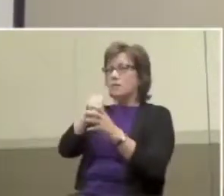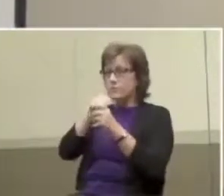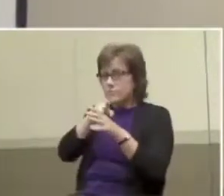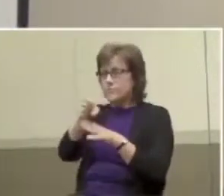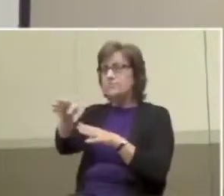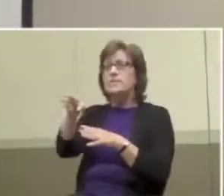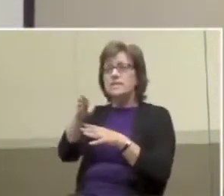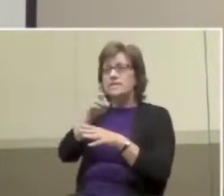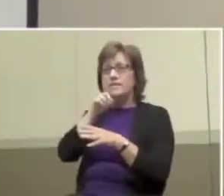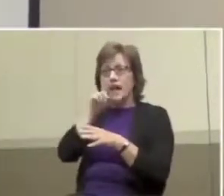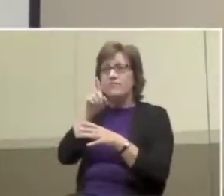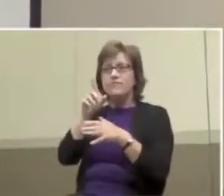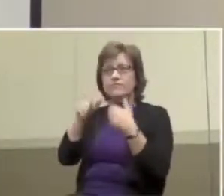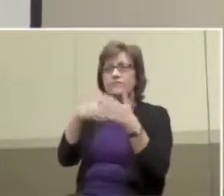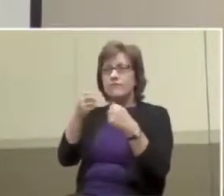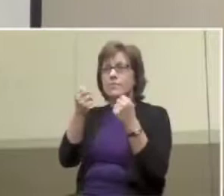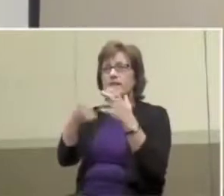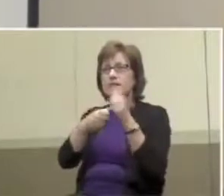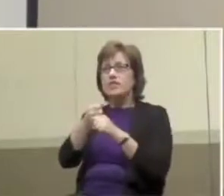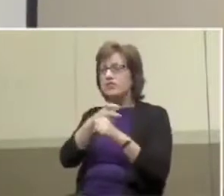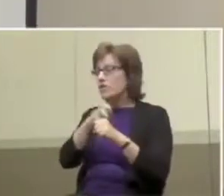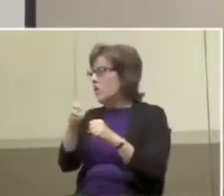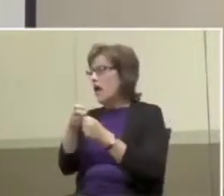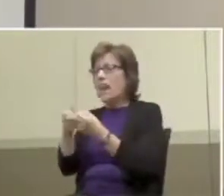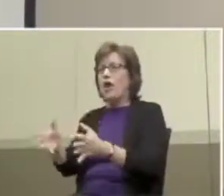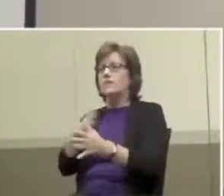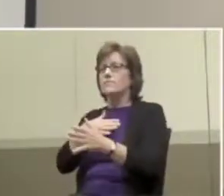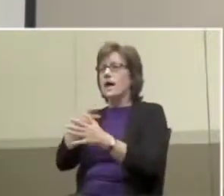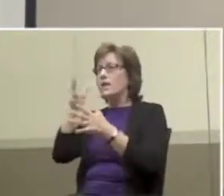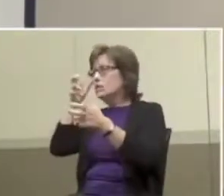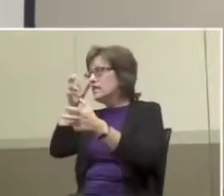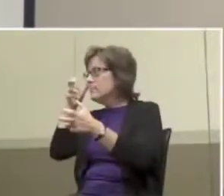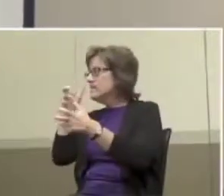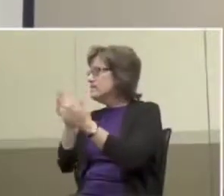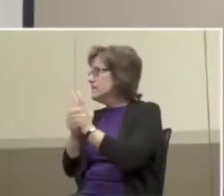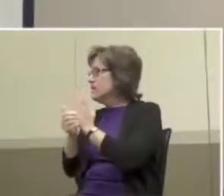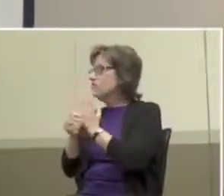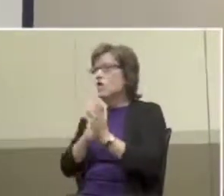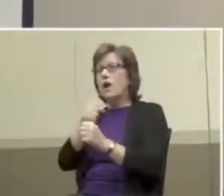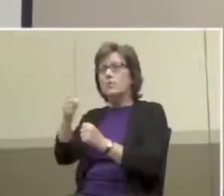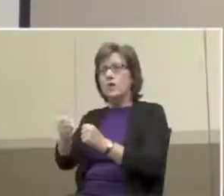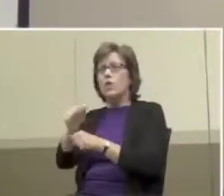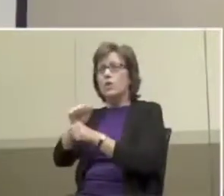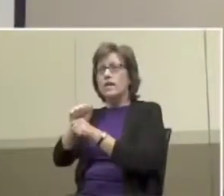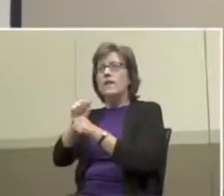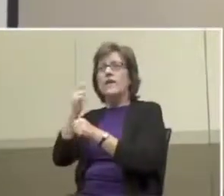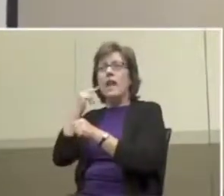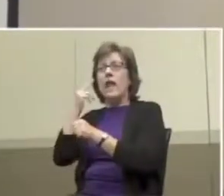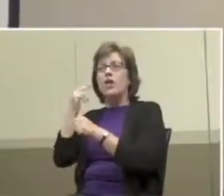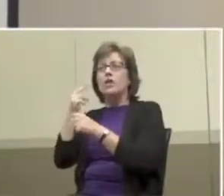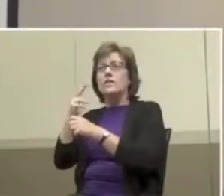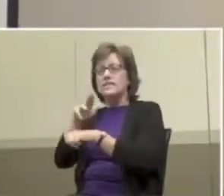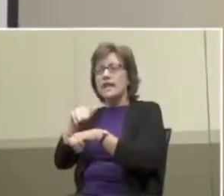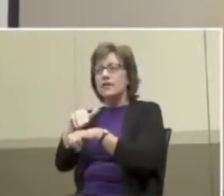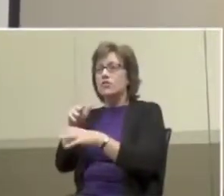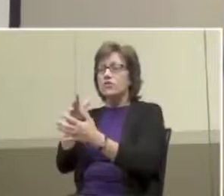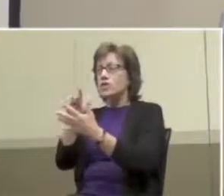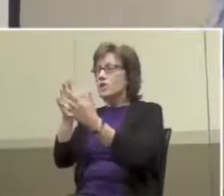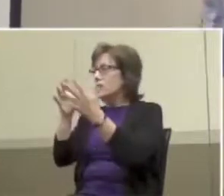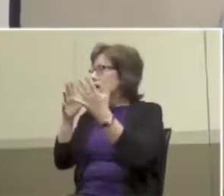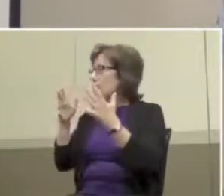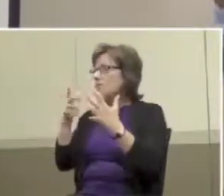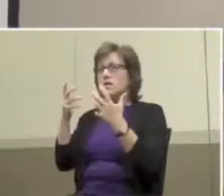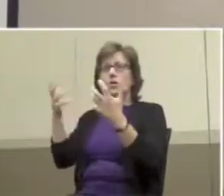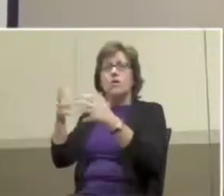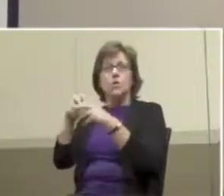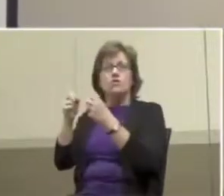they started me back at the Clare Center, they didn't provide an interpreter, and I was sitting in workshops like this with about 75 people, all deaf, and it was just